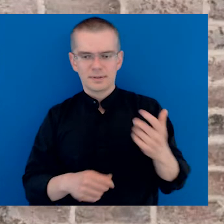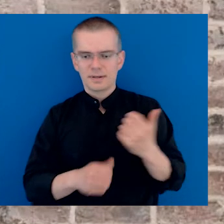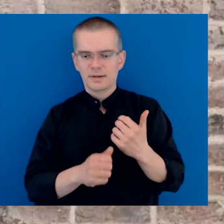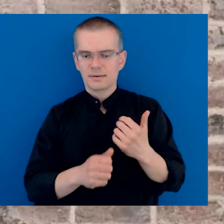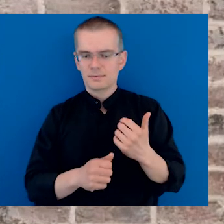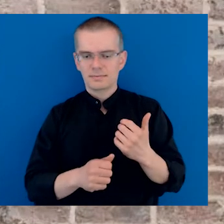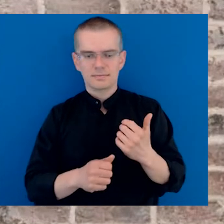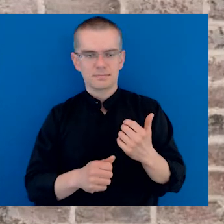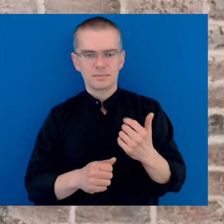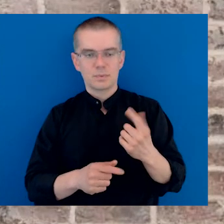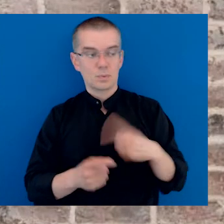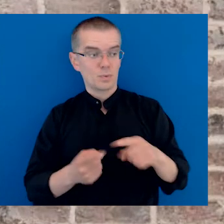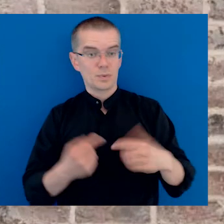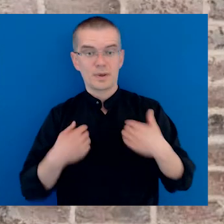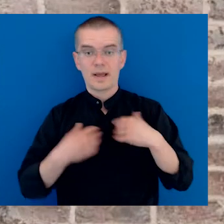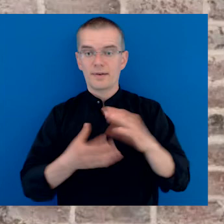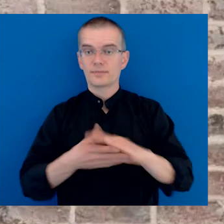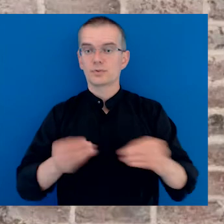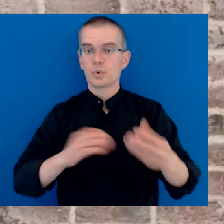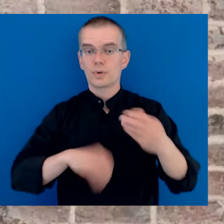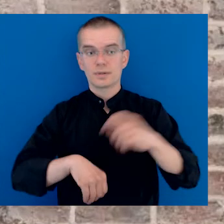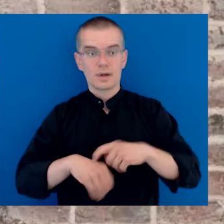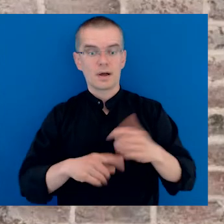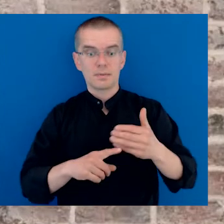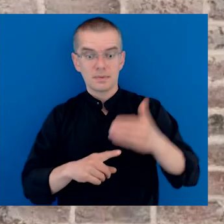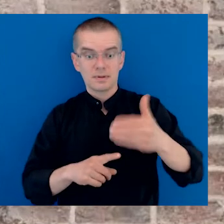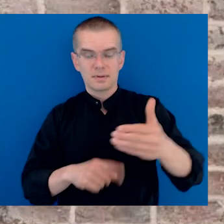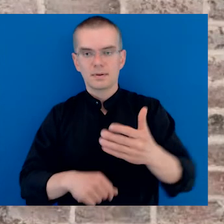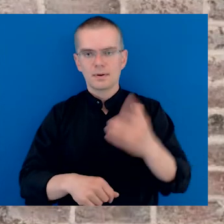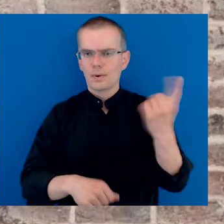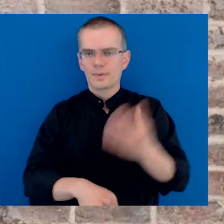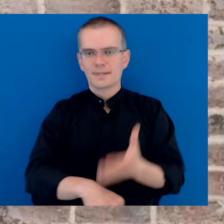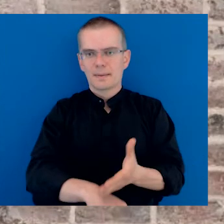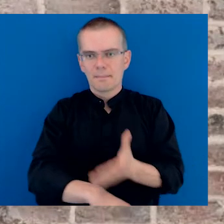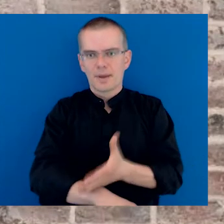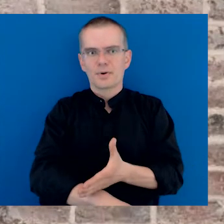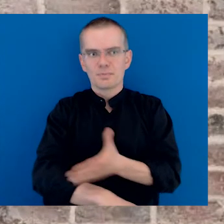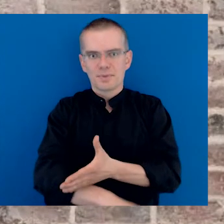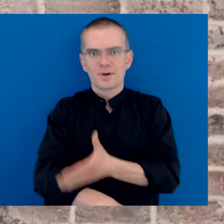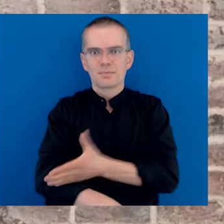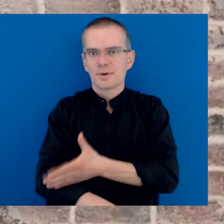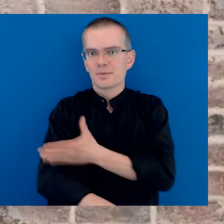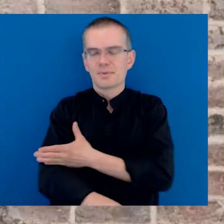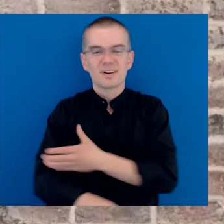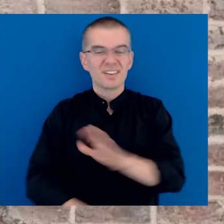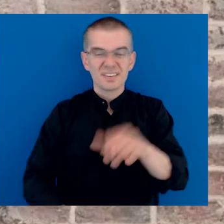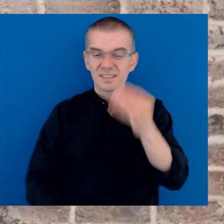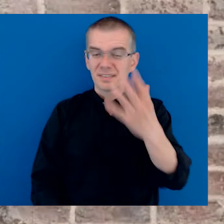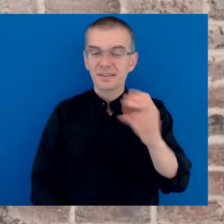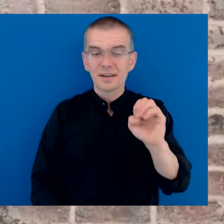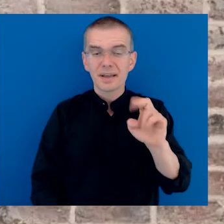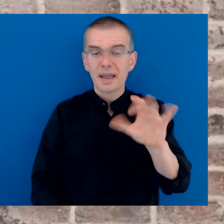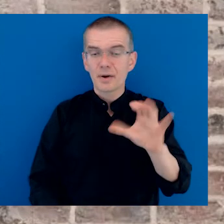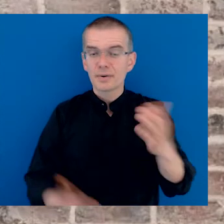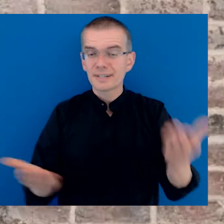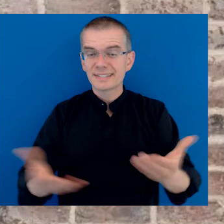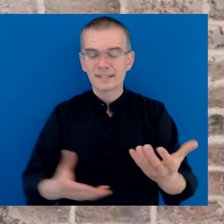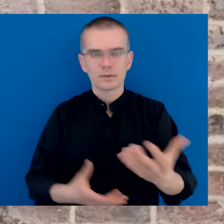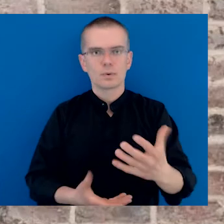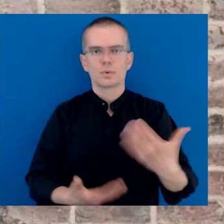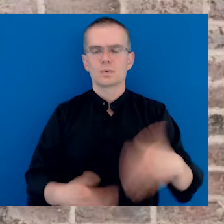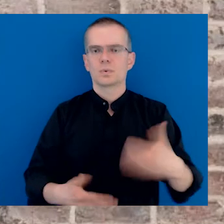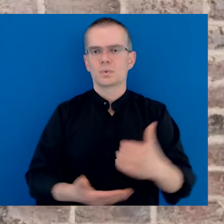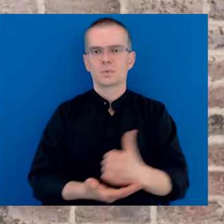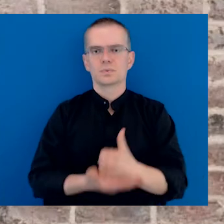Susan, every time we have a story time, it gets better and better. And Eric, your presence today